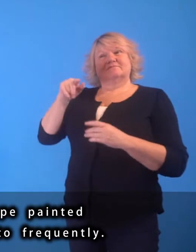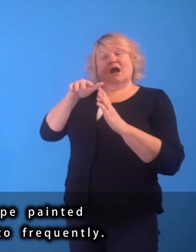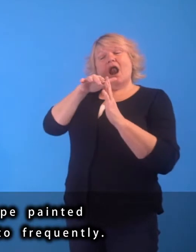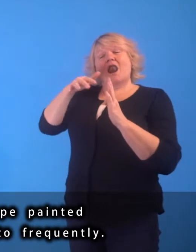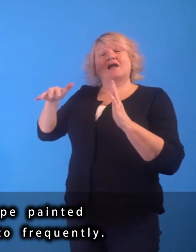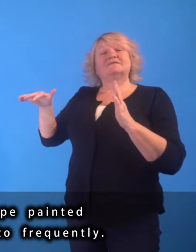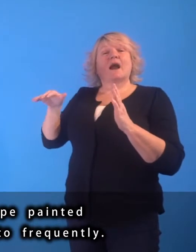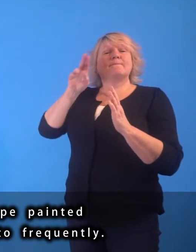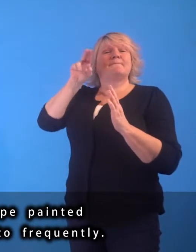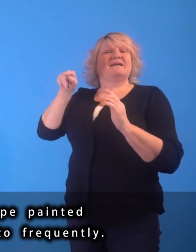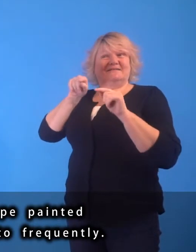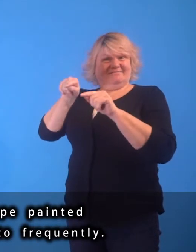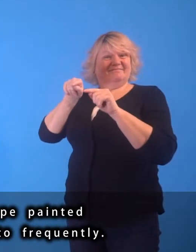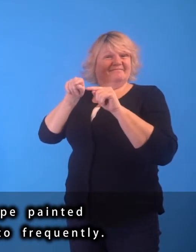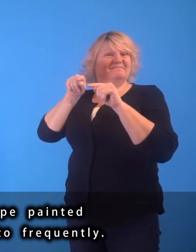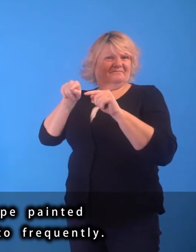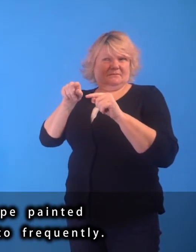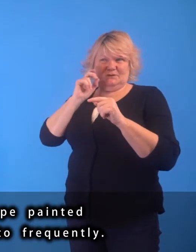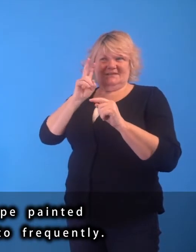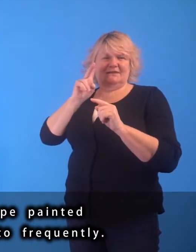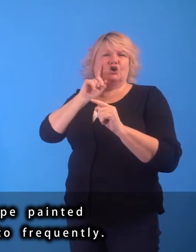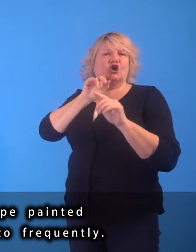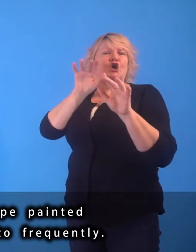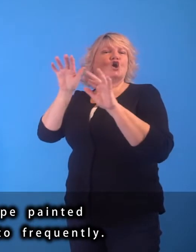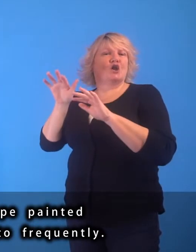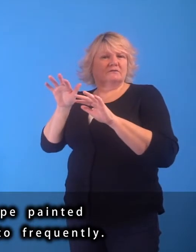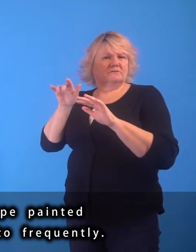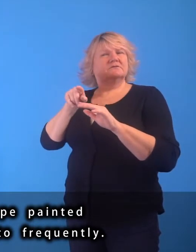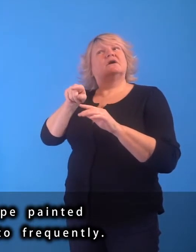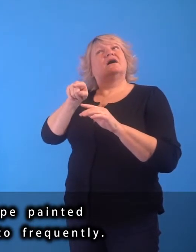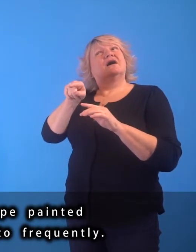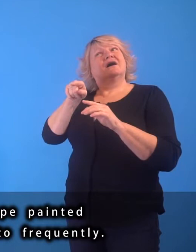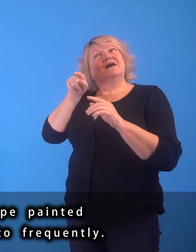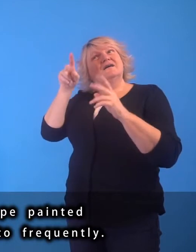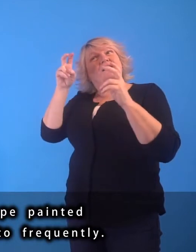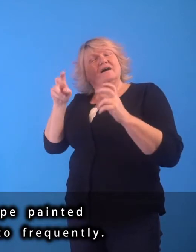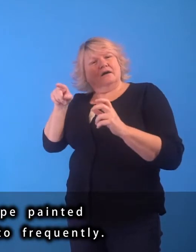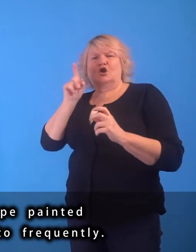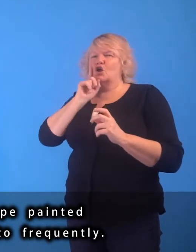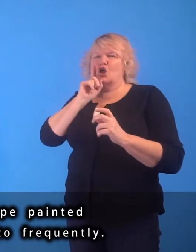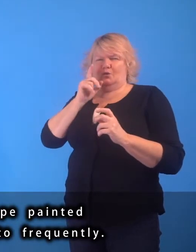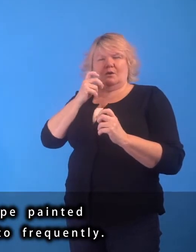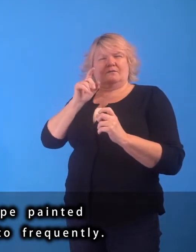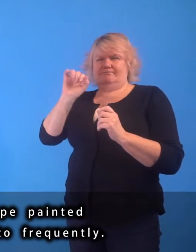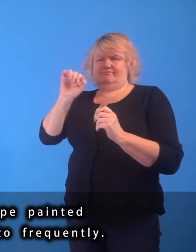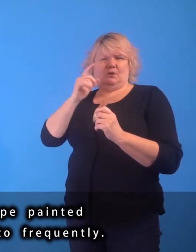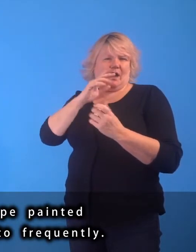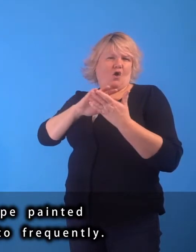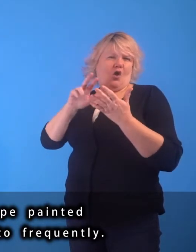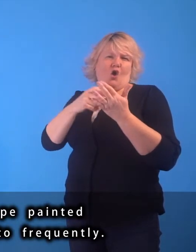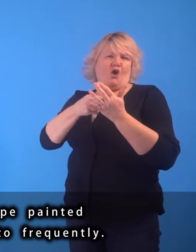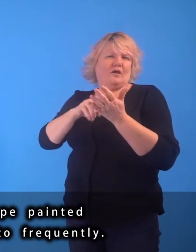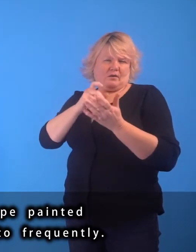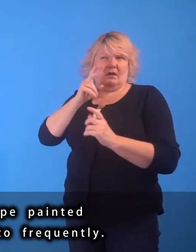The subject of Girls in a Landscape, painted here, is one Hornel would return to frequently.